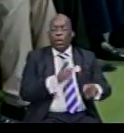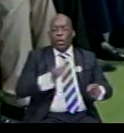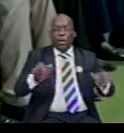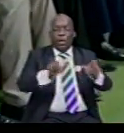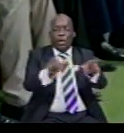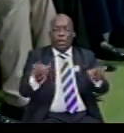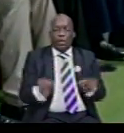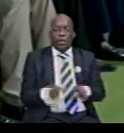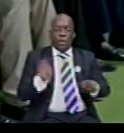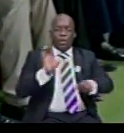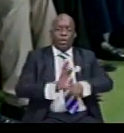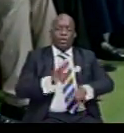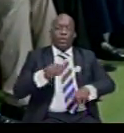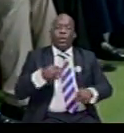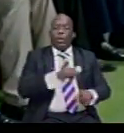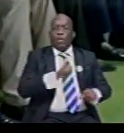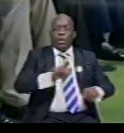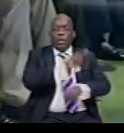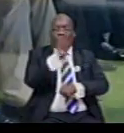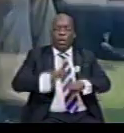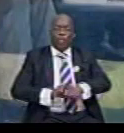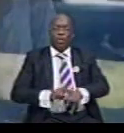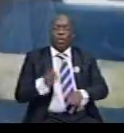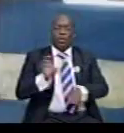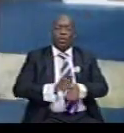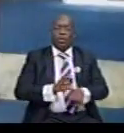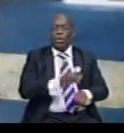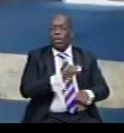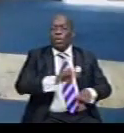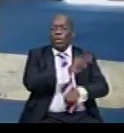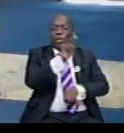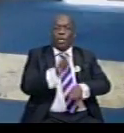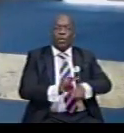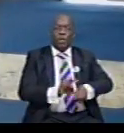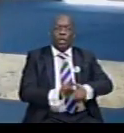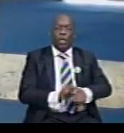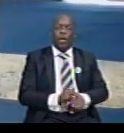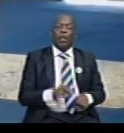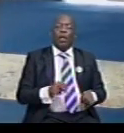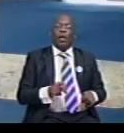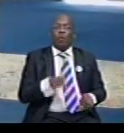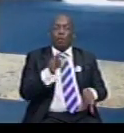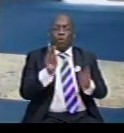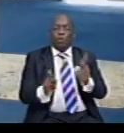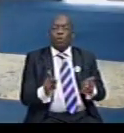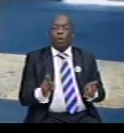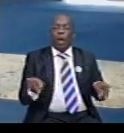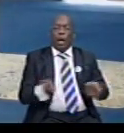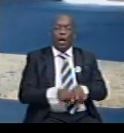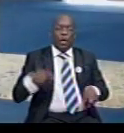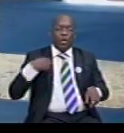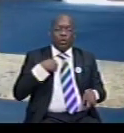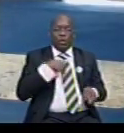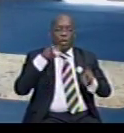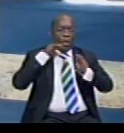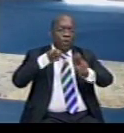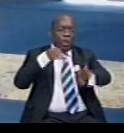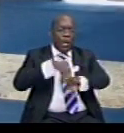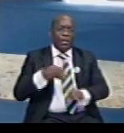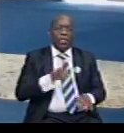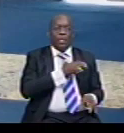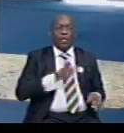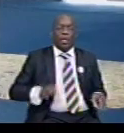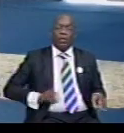national church, a national denomination. As we look unto Christ, the fourth person in the fire, in